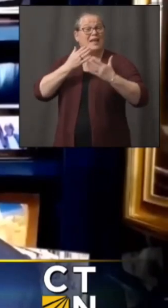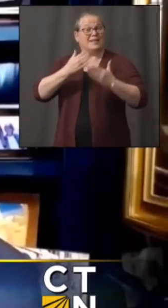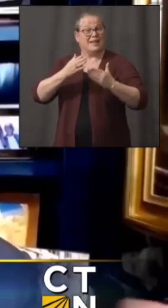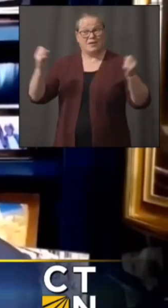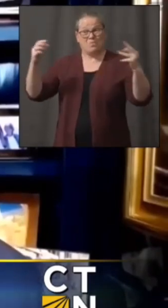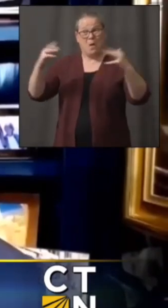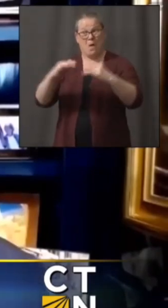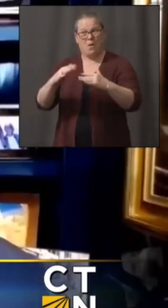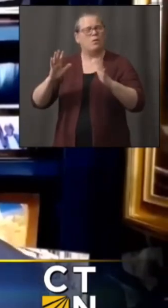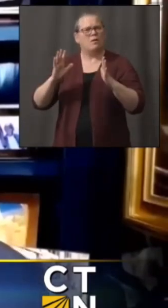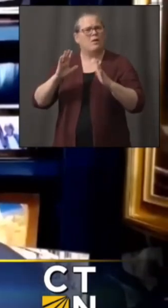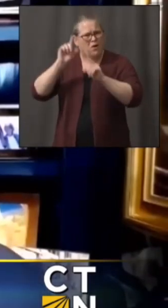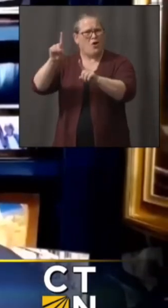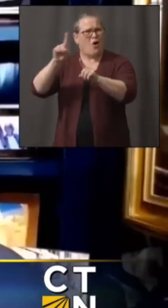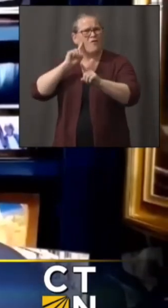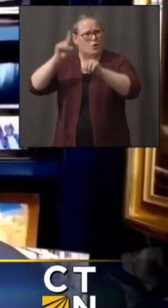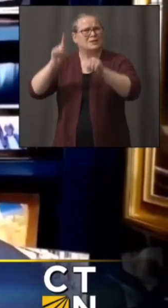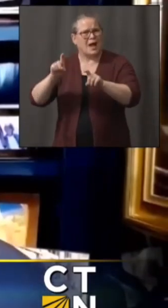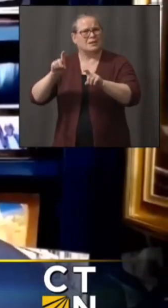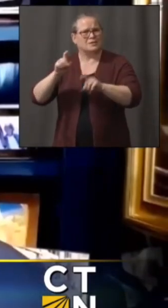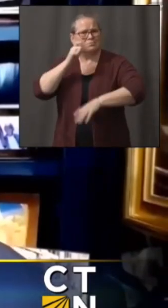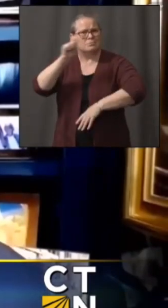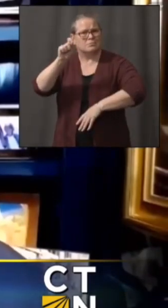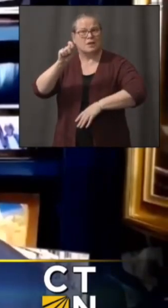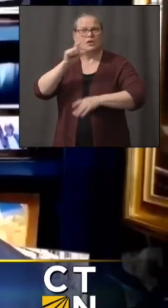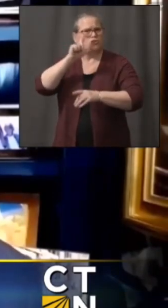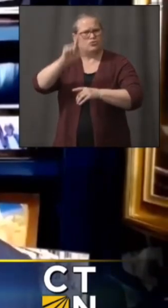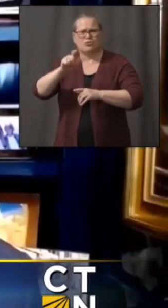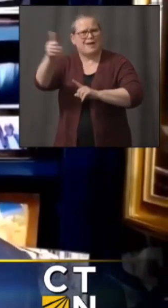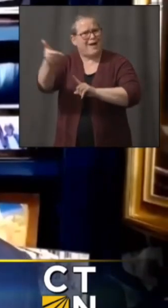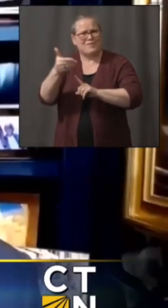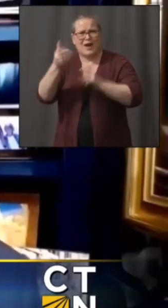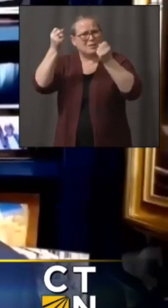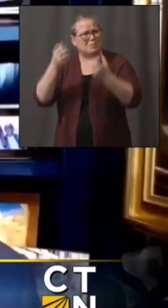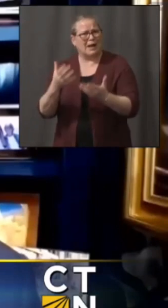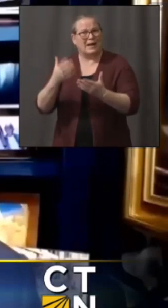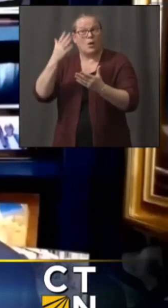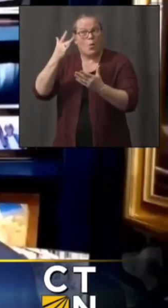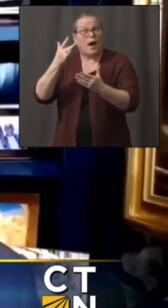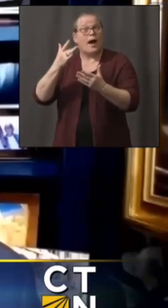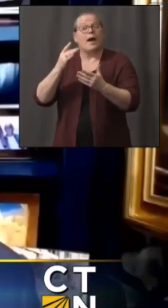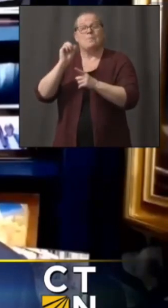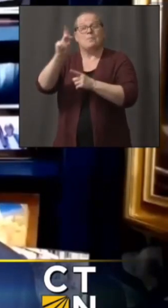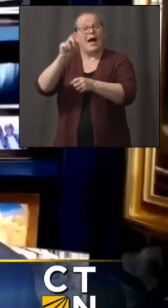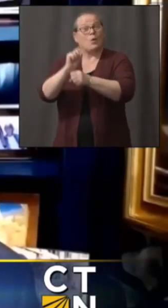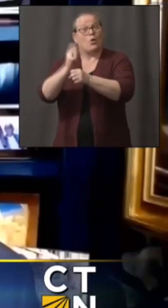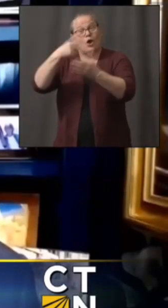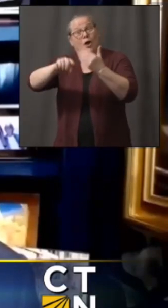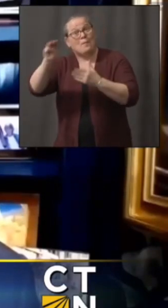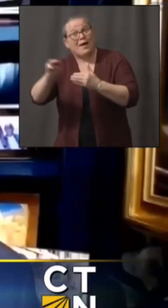fellow workers at risk there. I think I'd leave it at that for now.